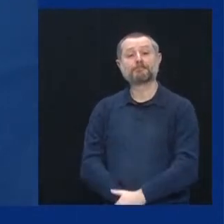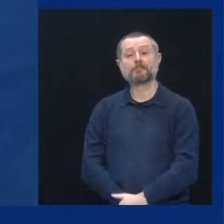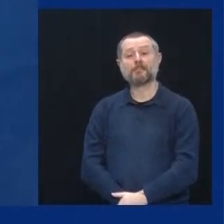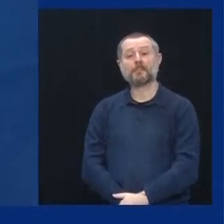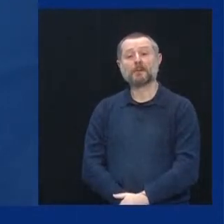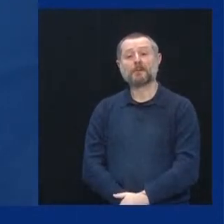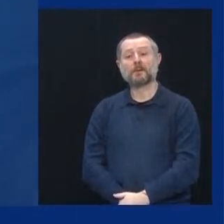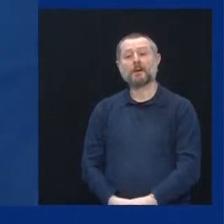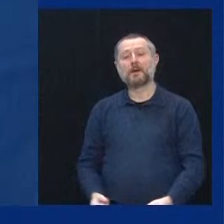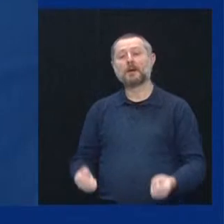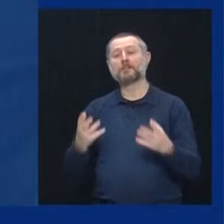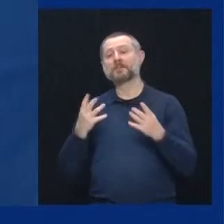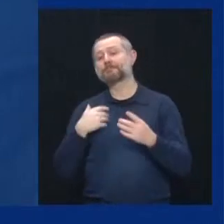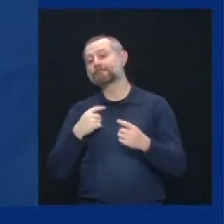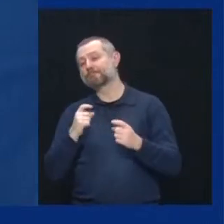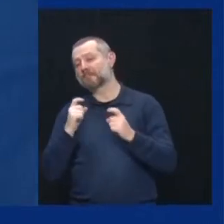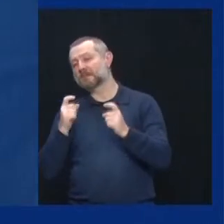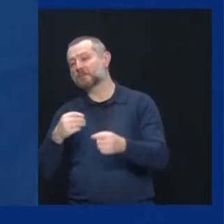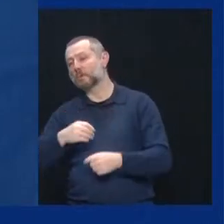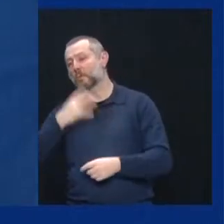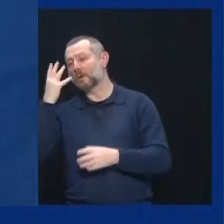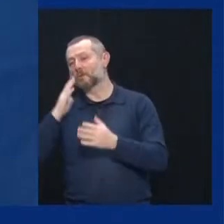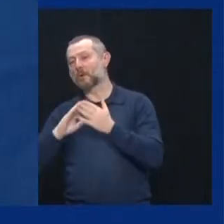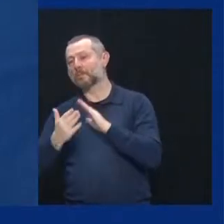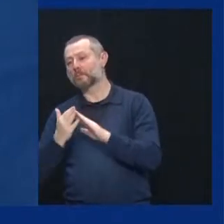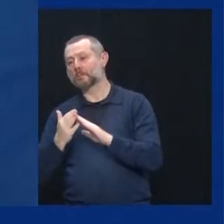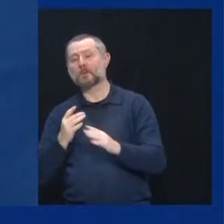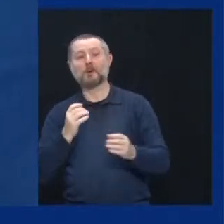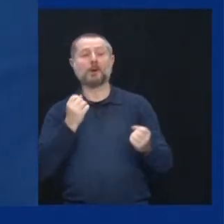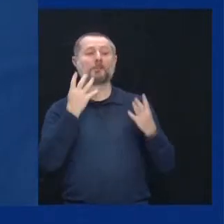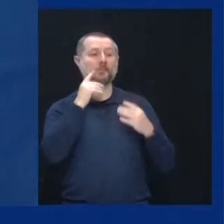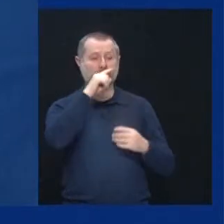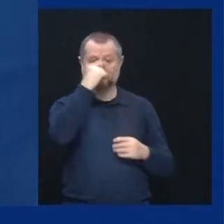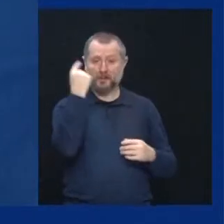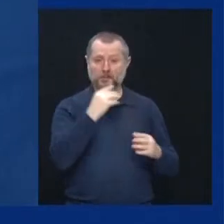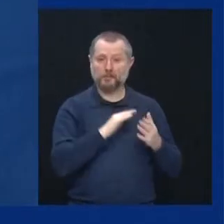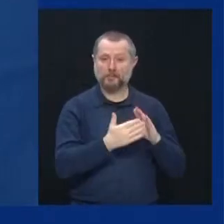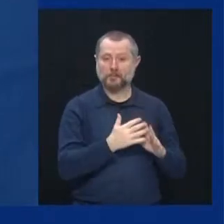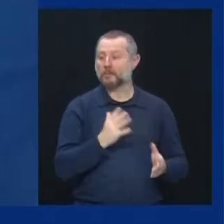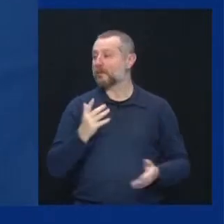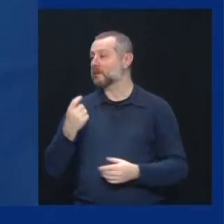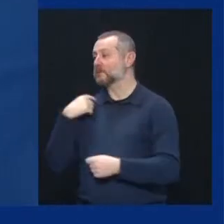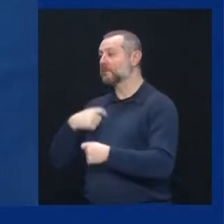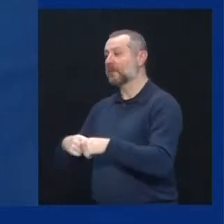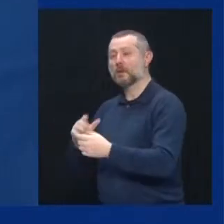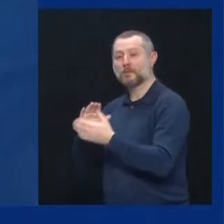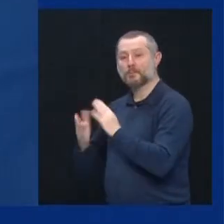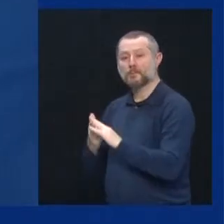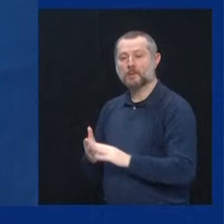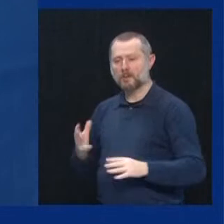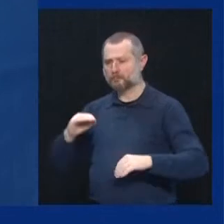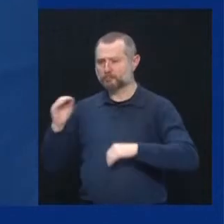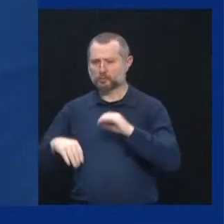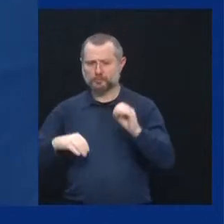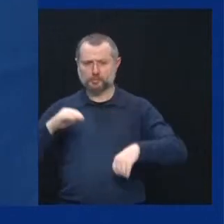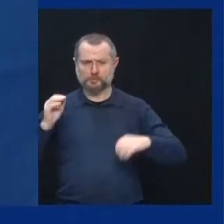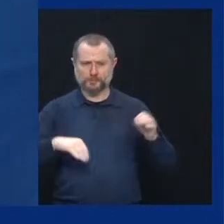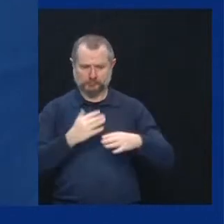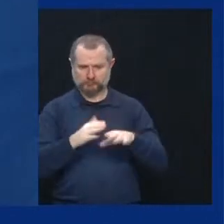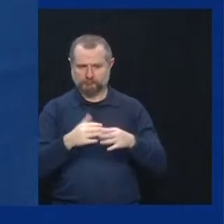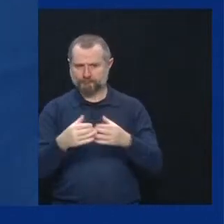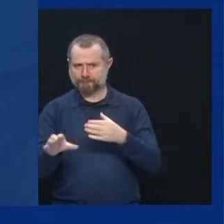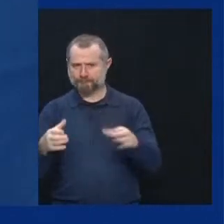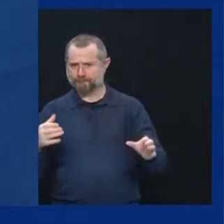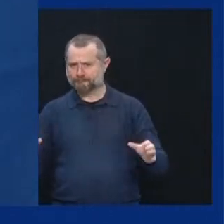have been given to the white community versus the black community versus the Hispanic community? And we're going to have